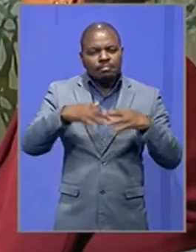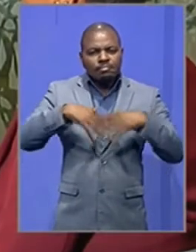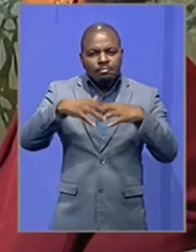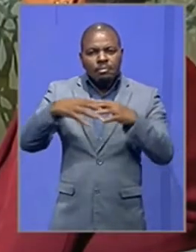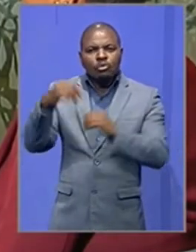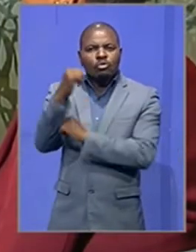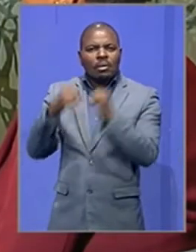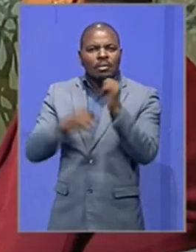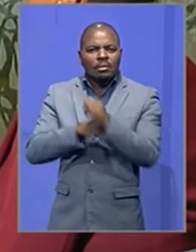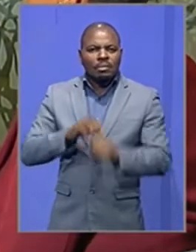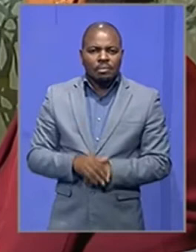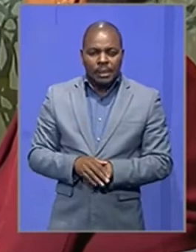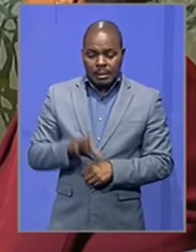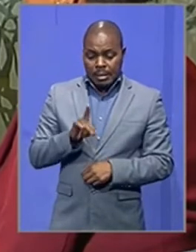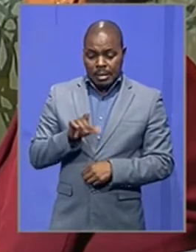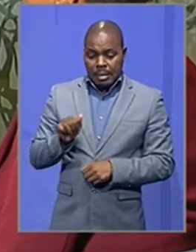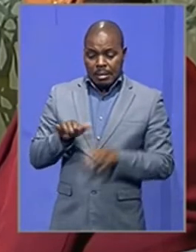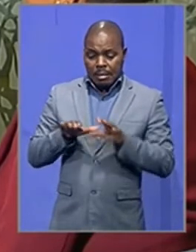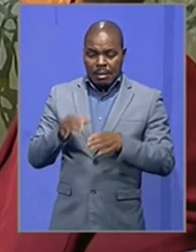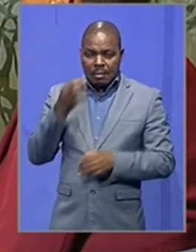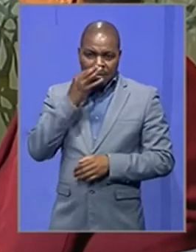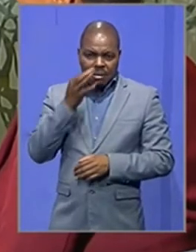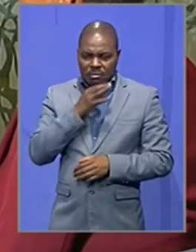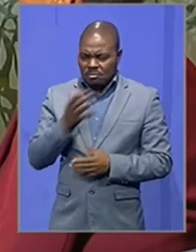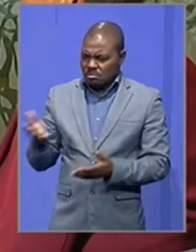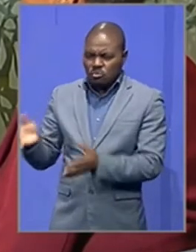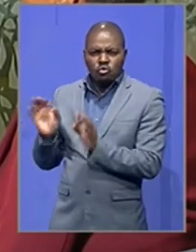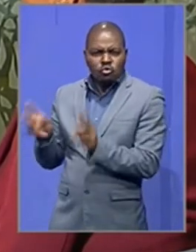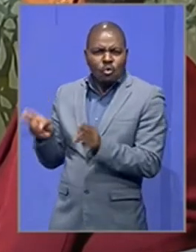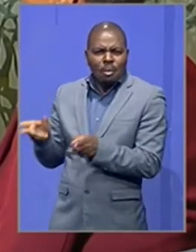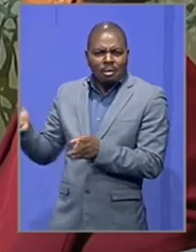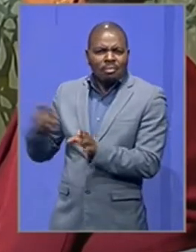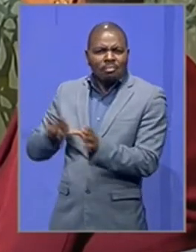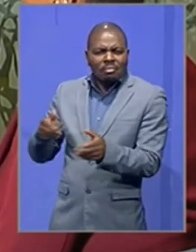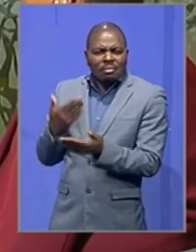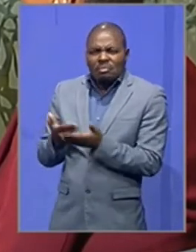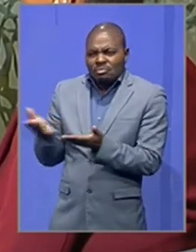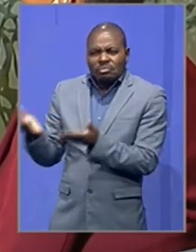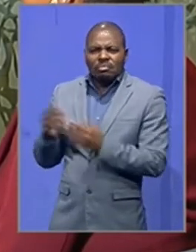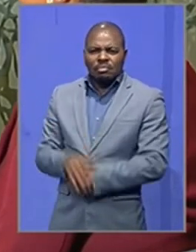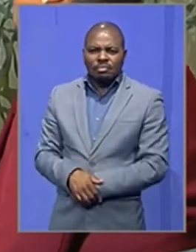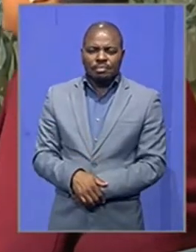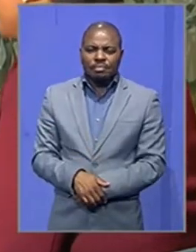DA e ngangabetse ka gore ga go sepe se se sa tlwaelegang ka go rola marapo ga Ntuli.